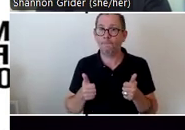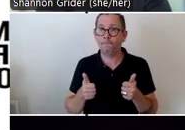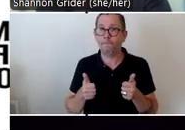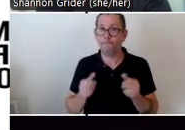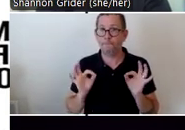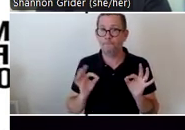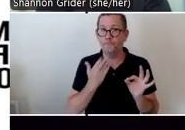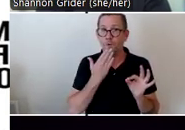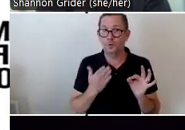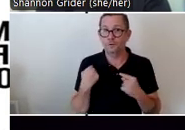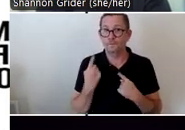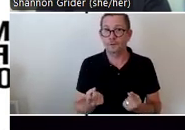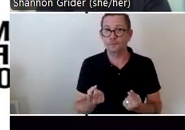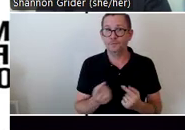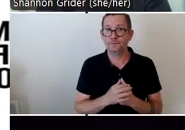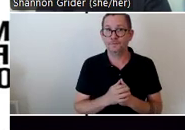All right.